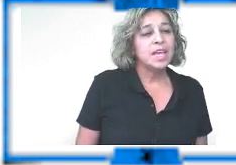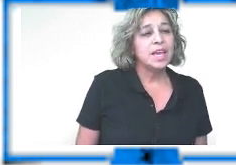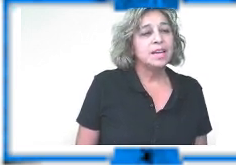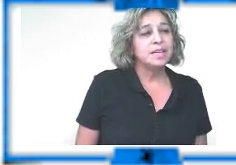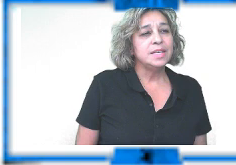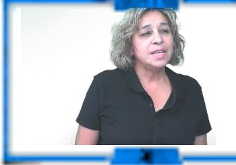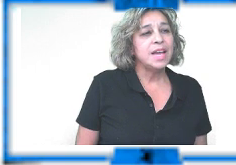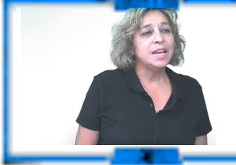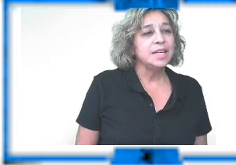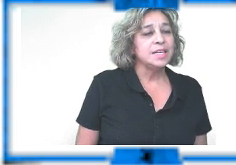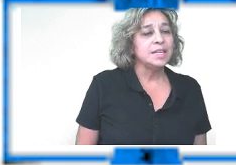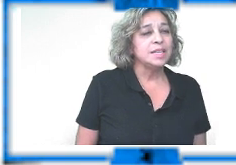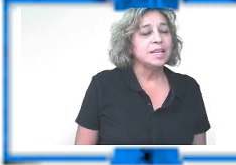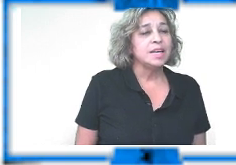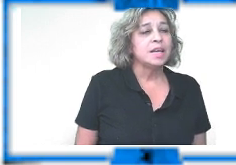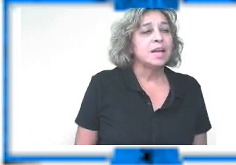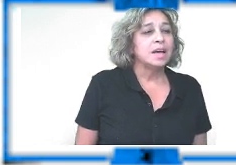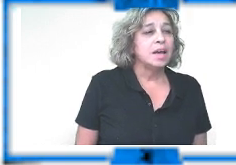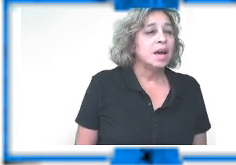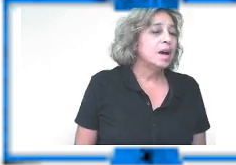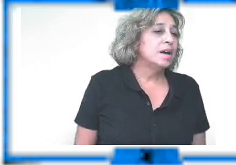He indebted